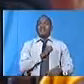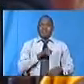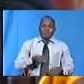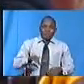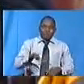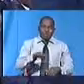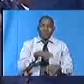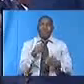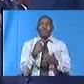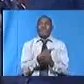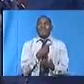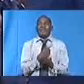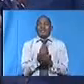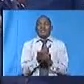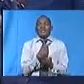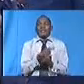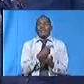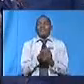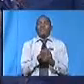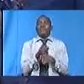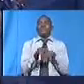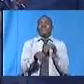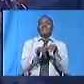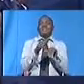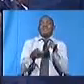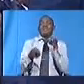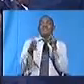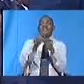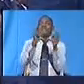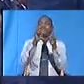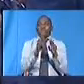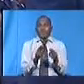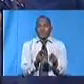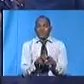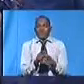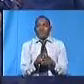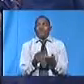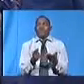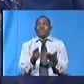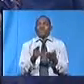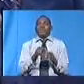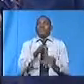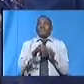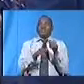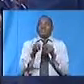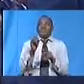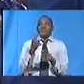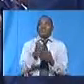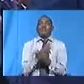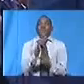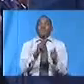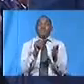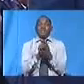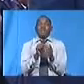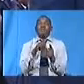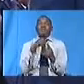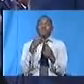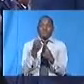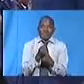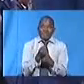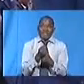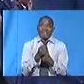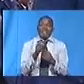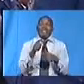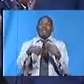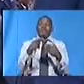to falsify election results and thereby abuse the mandate of the people of Ghana. This situation, if allowed to go unchallenged,